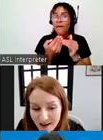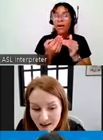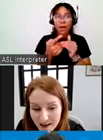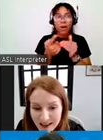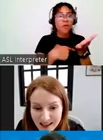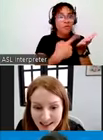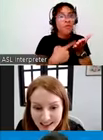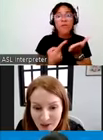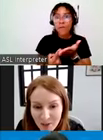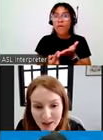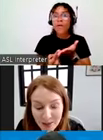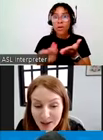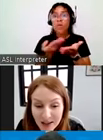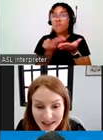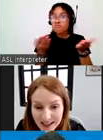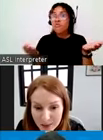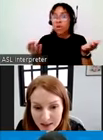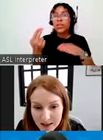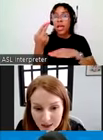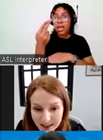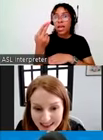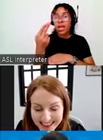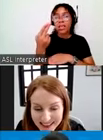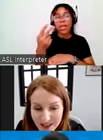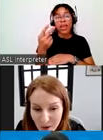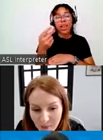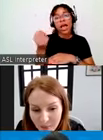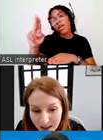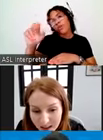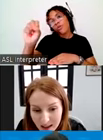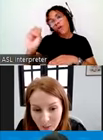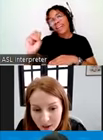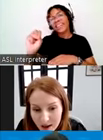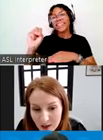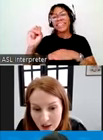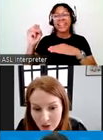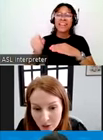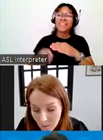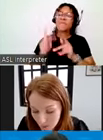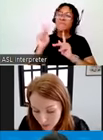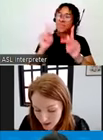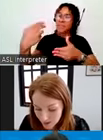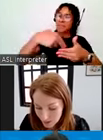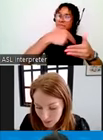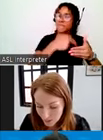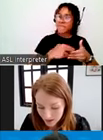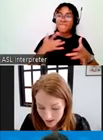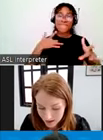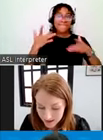that are that you as participants are excited about. So that's great. We are going to move on